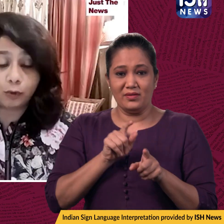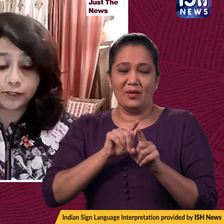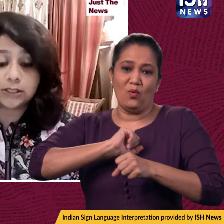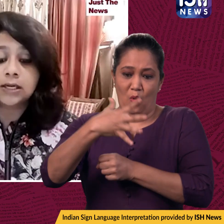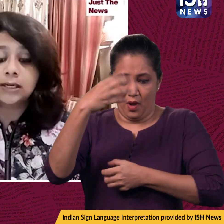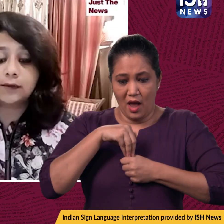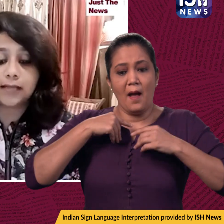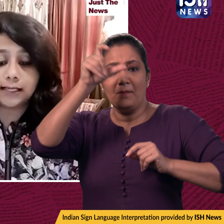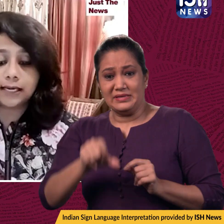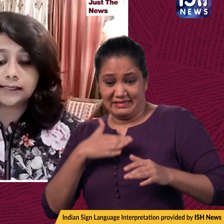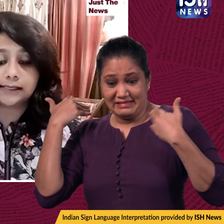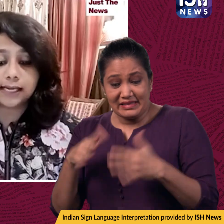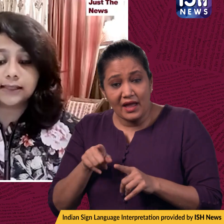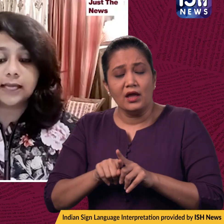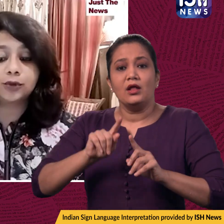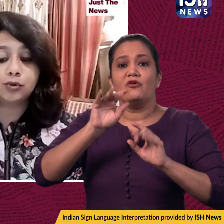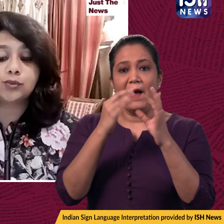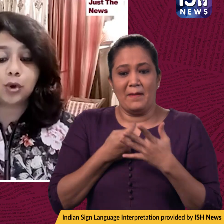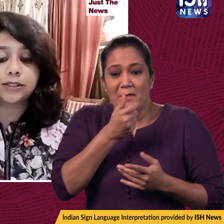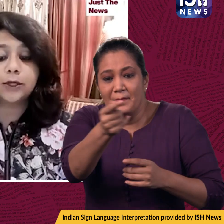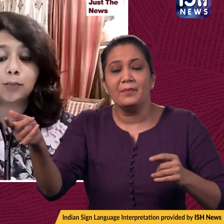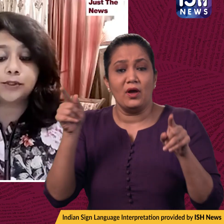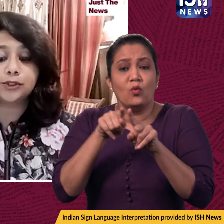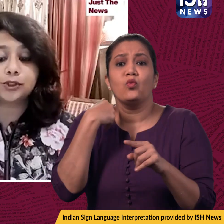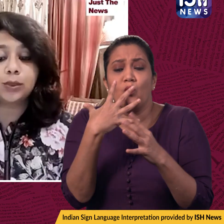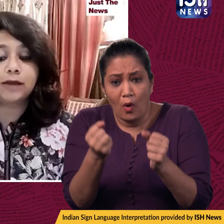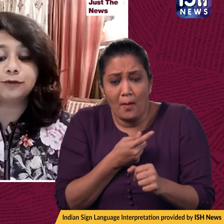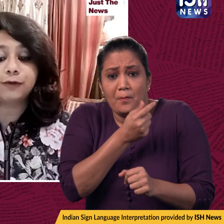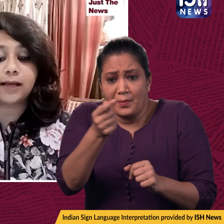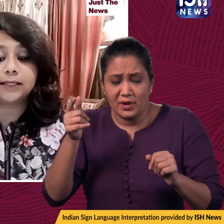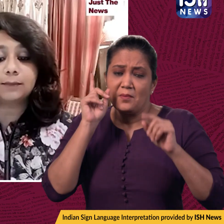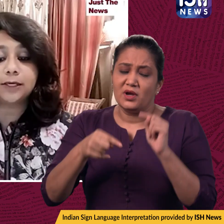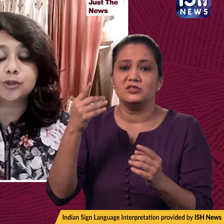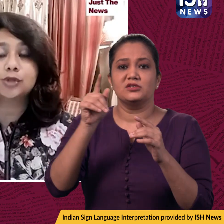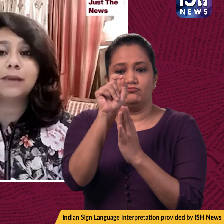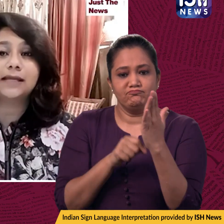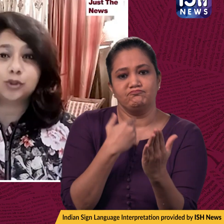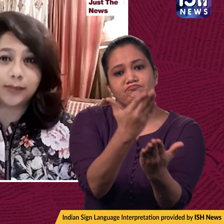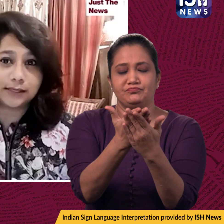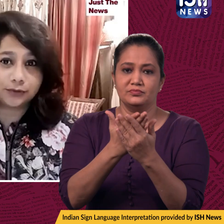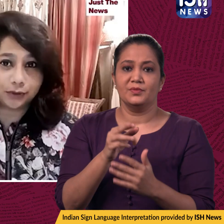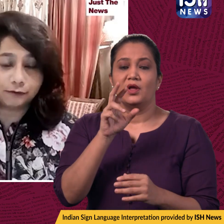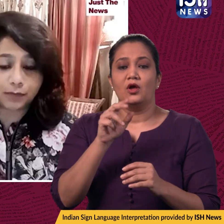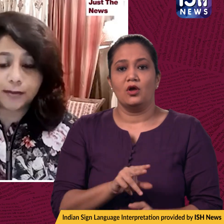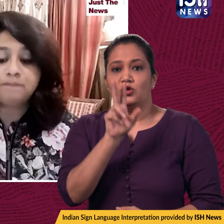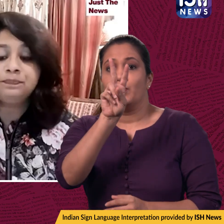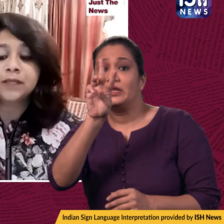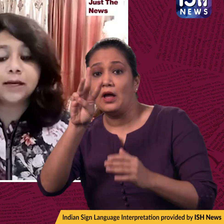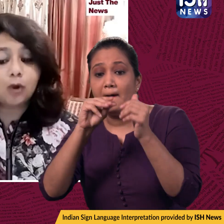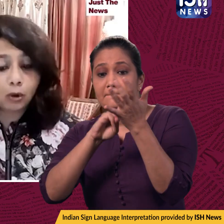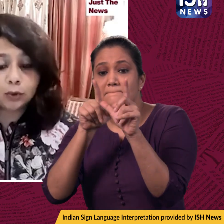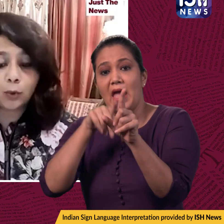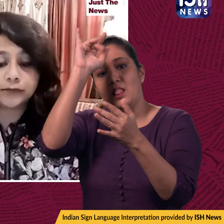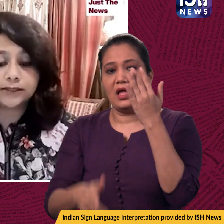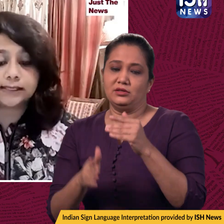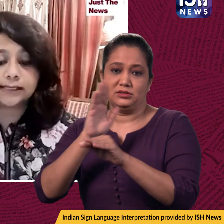due to COVID. Now, the guideline has said that those wanting compensation will have to file the application by the 23rd of May,